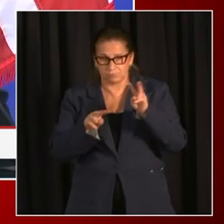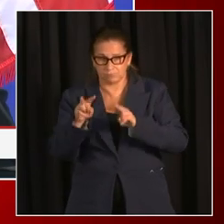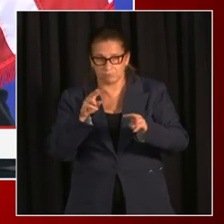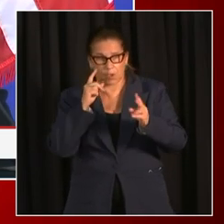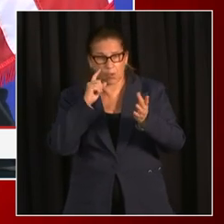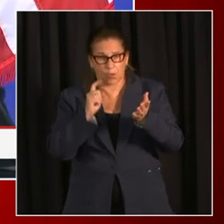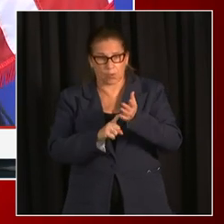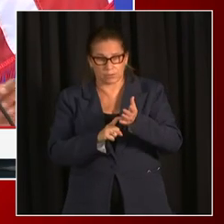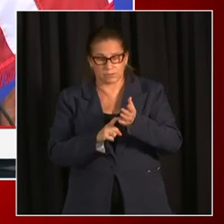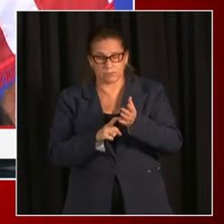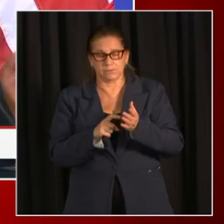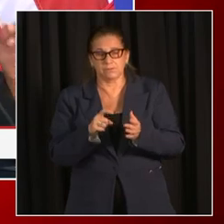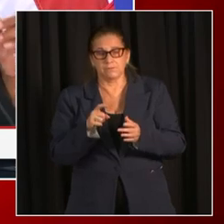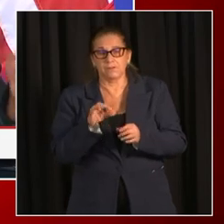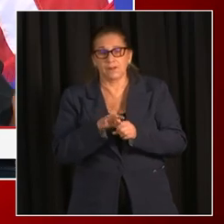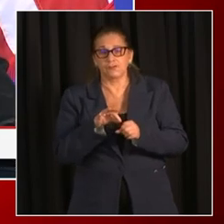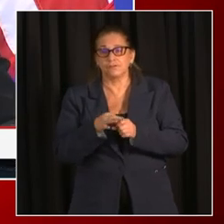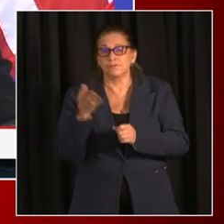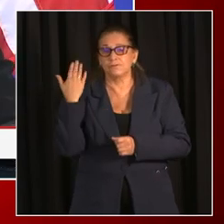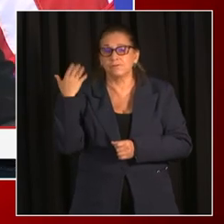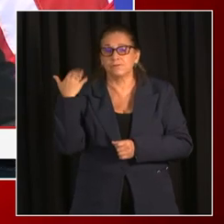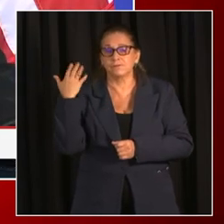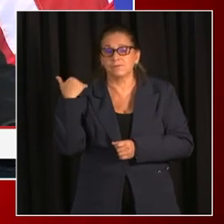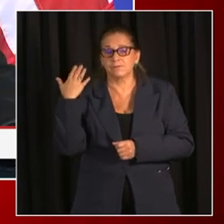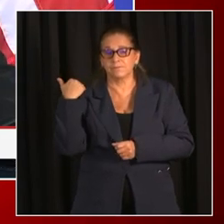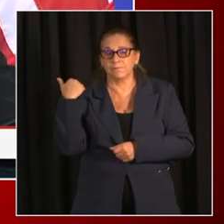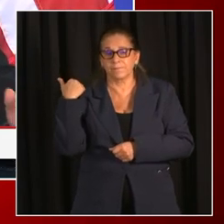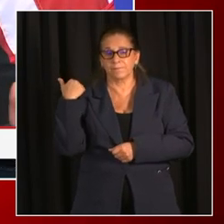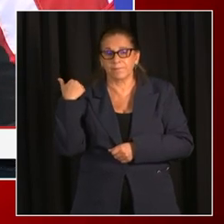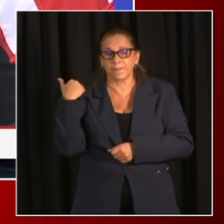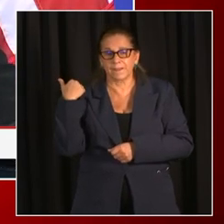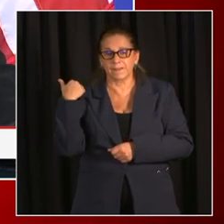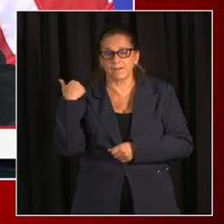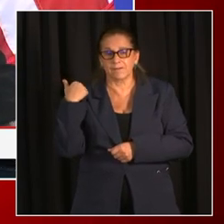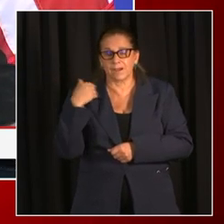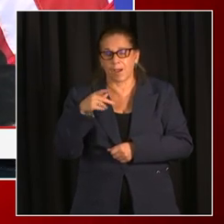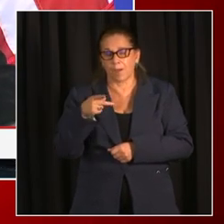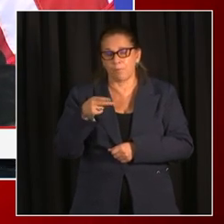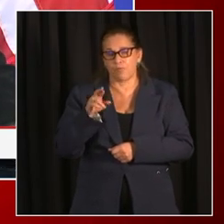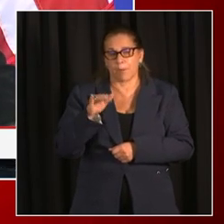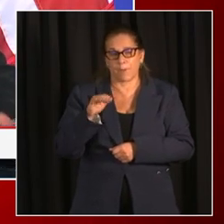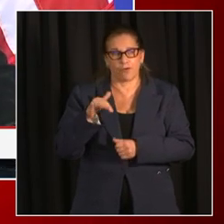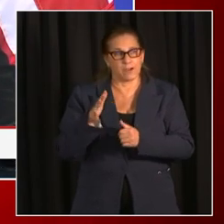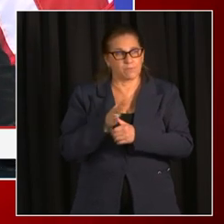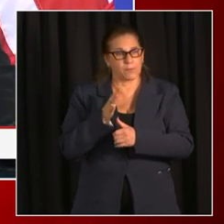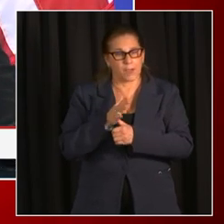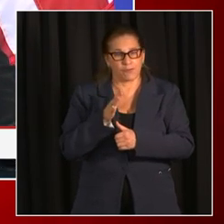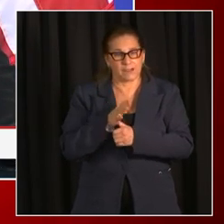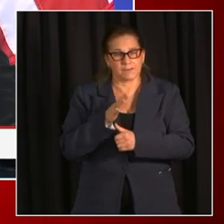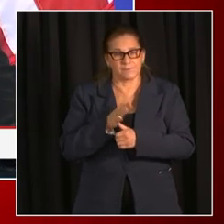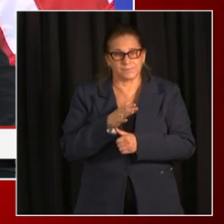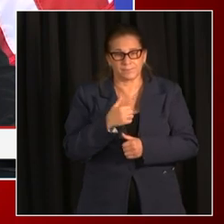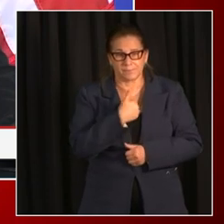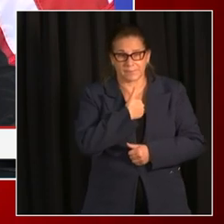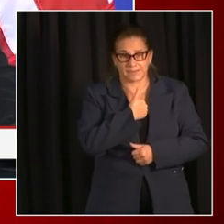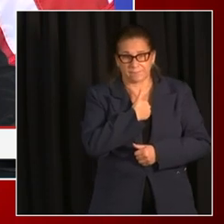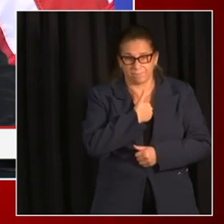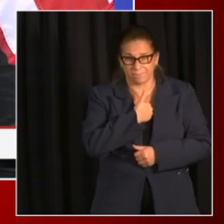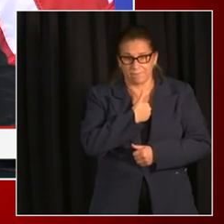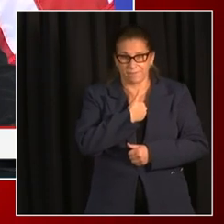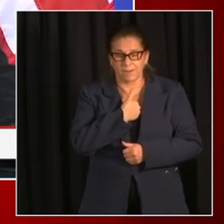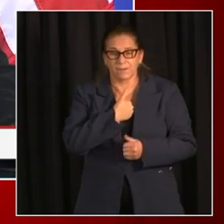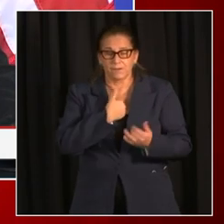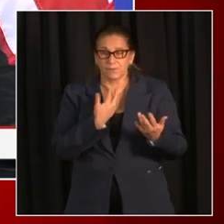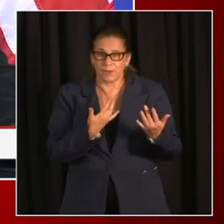the last election, the primary, where I myself waited in line for more than 2